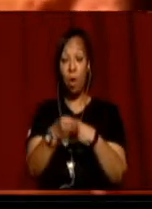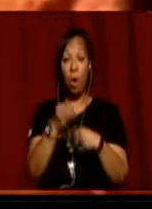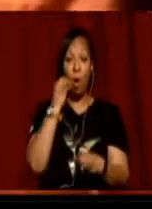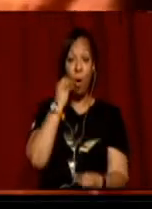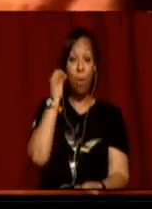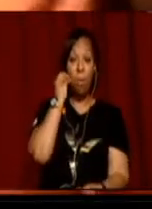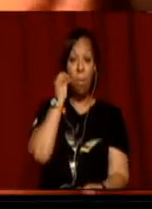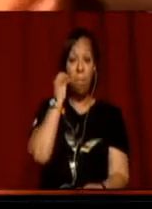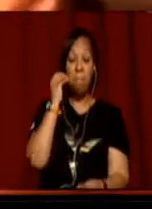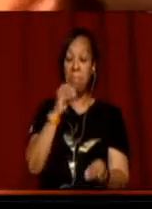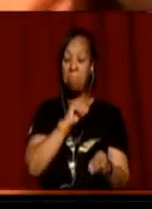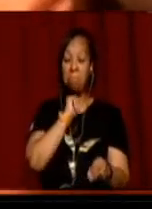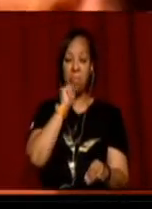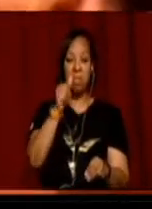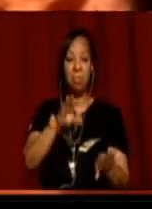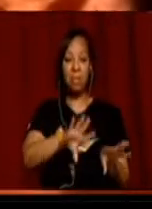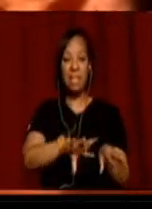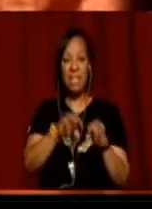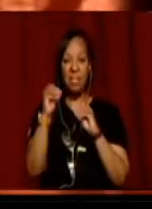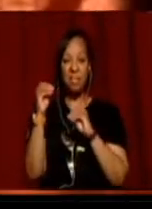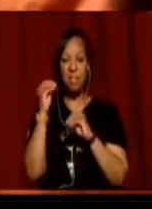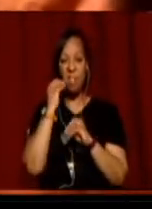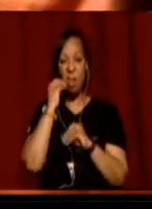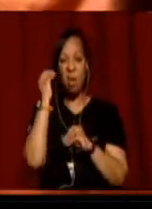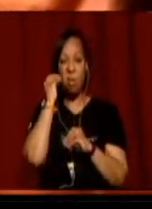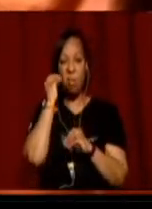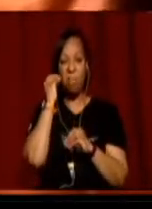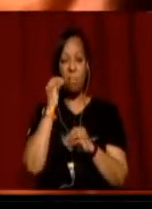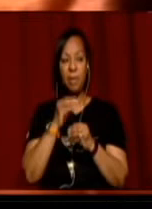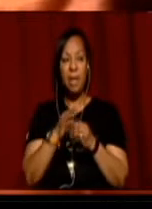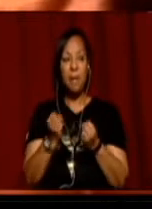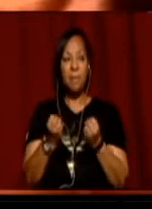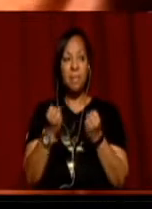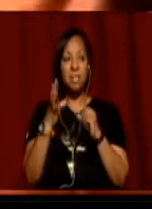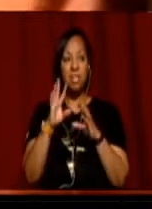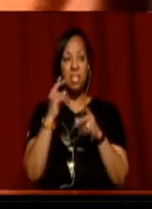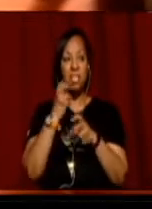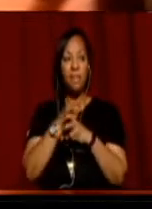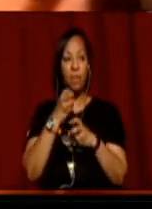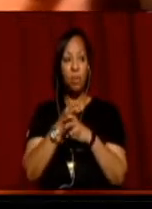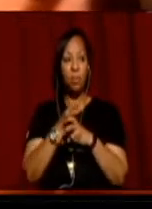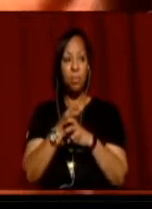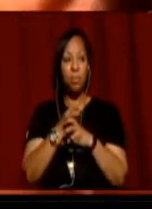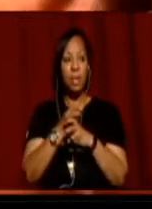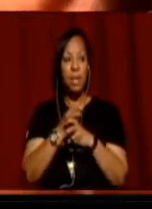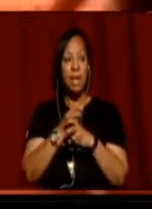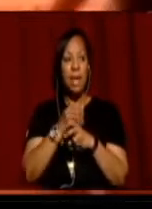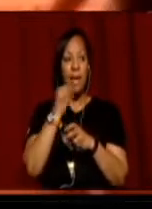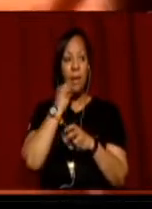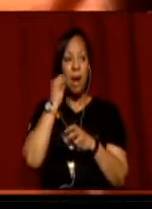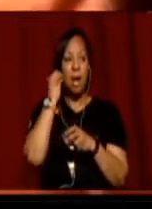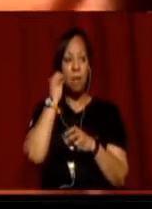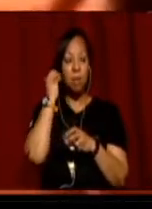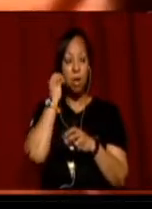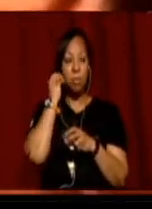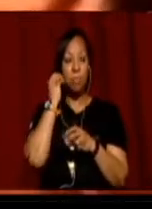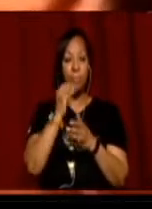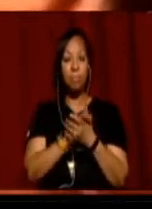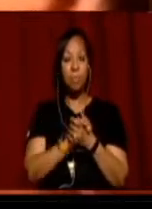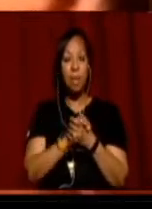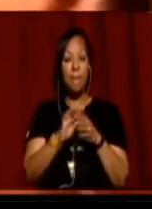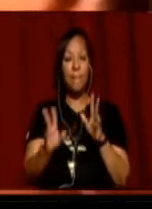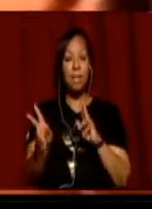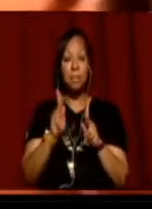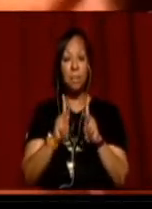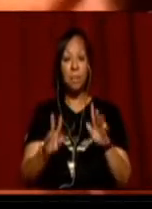to leave your home. And that may be very difficult for many of our families and our households throughout the county because people